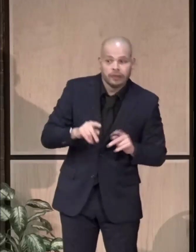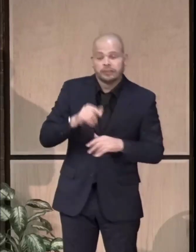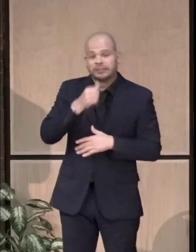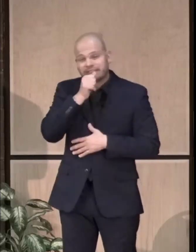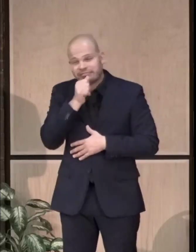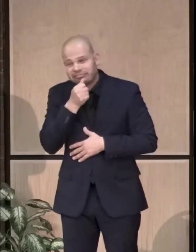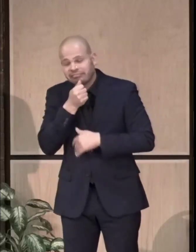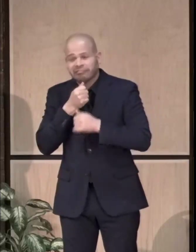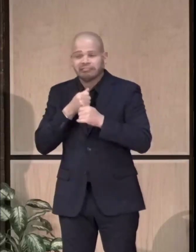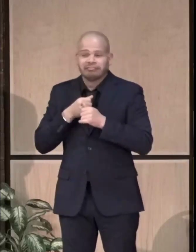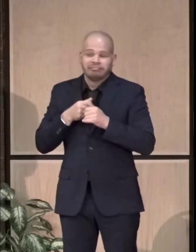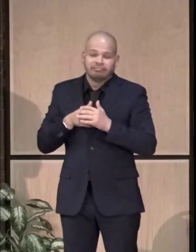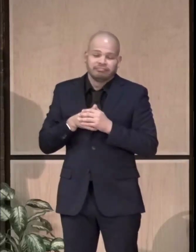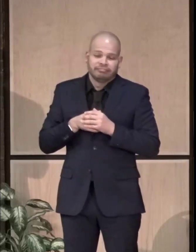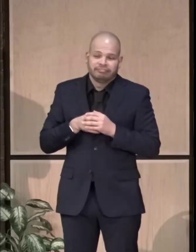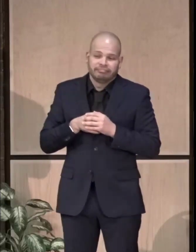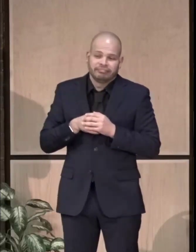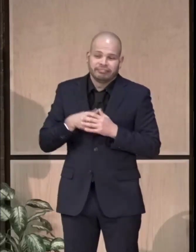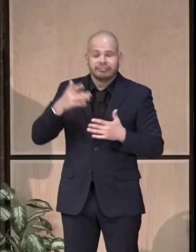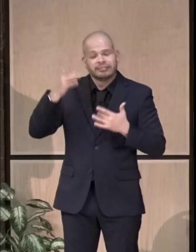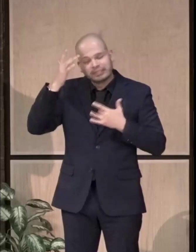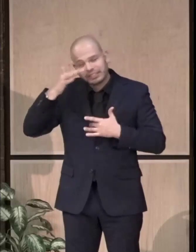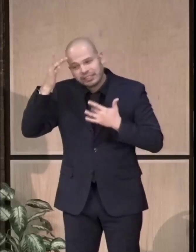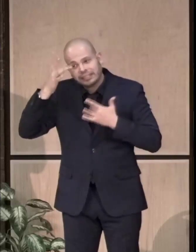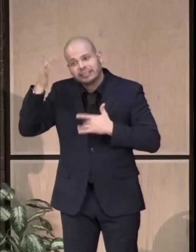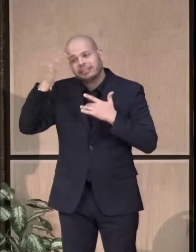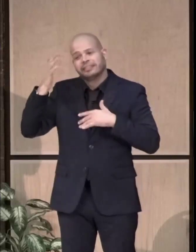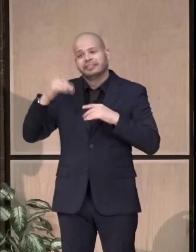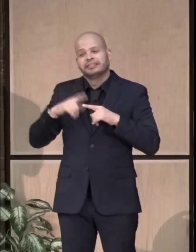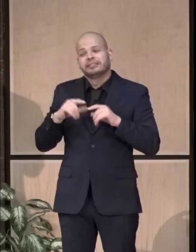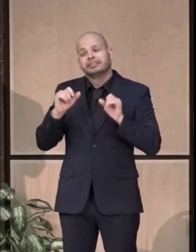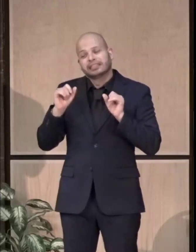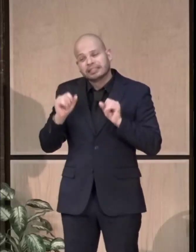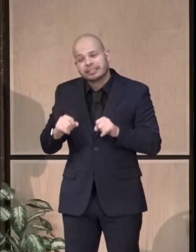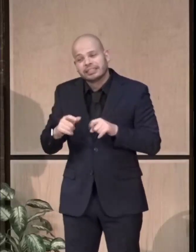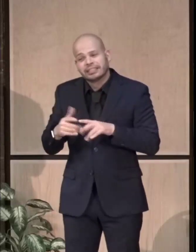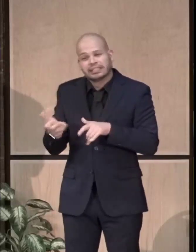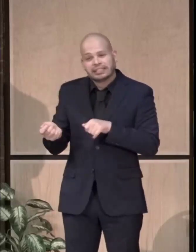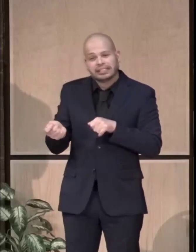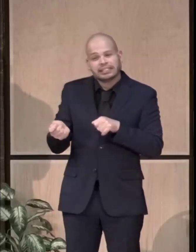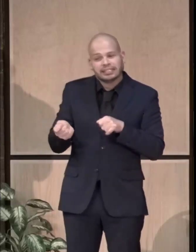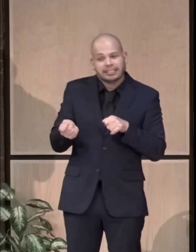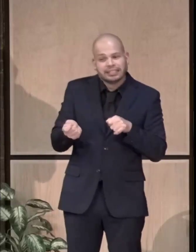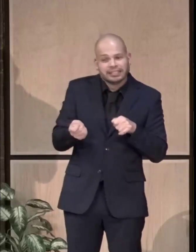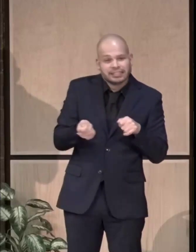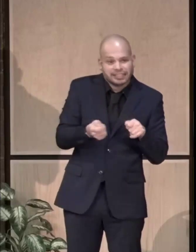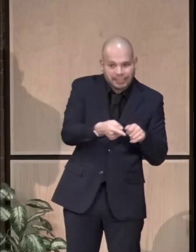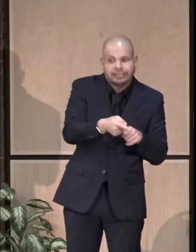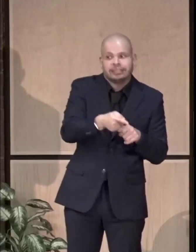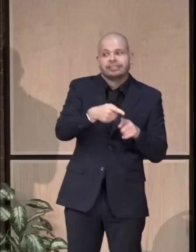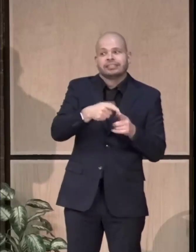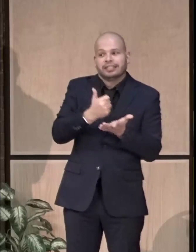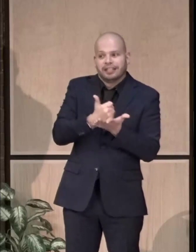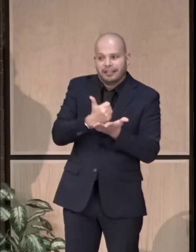if he's not going to drink it, there's not much you can do. Basically, you can lead a horse to water, but you can't make him drink it. That is the idea that we